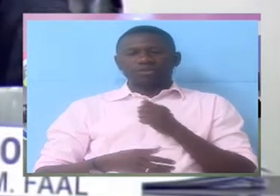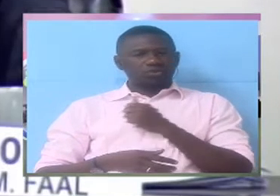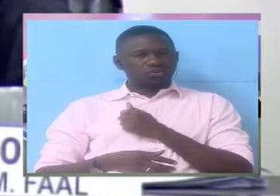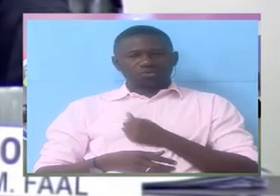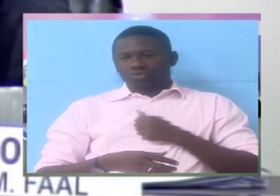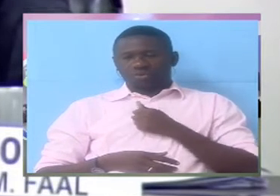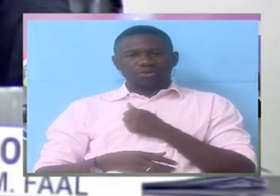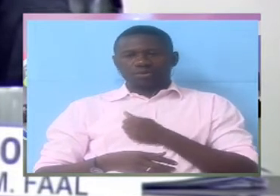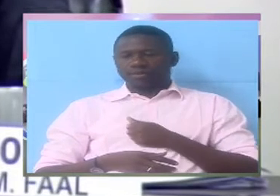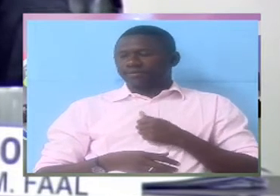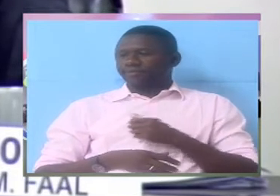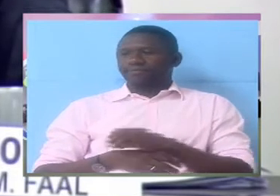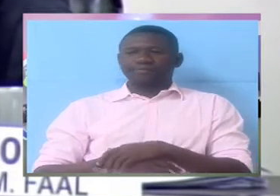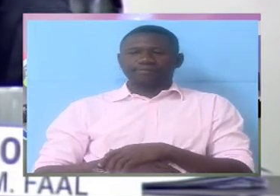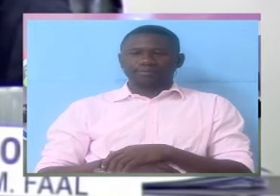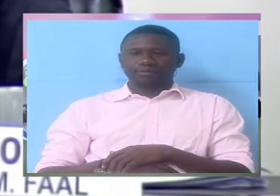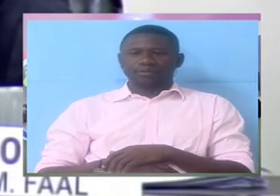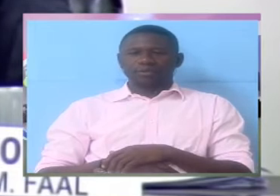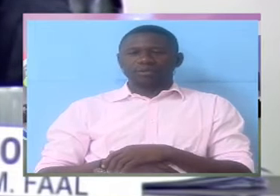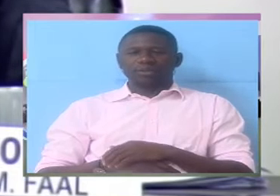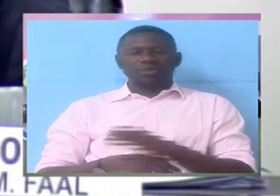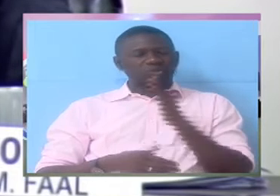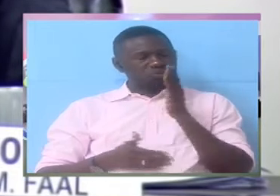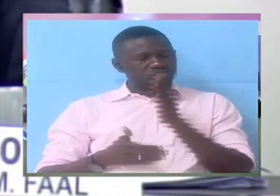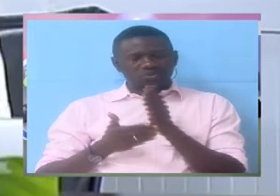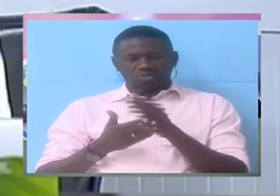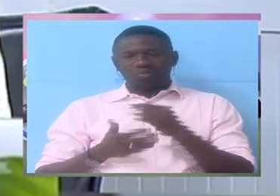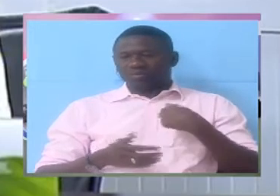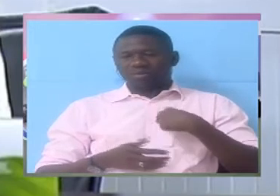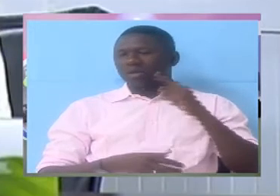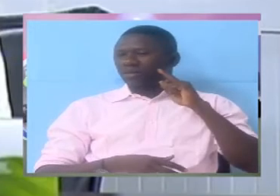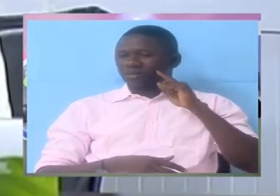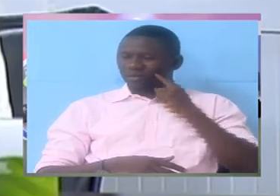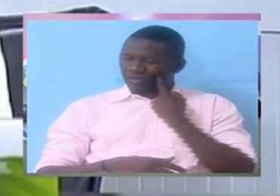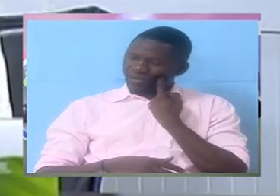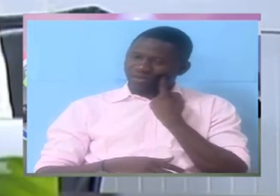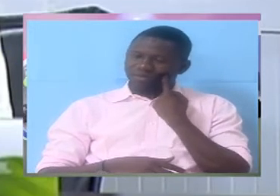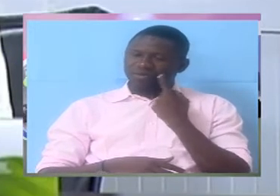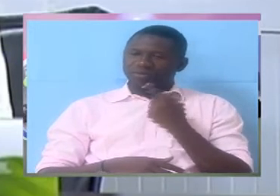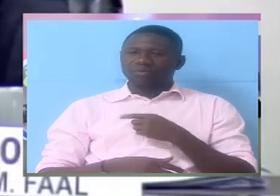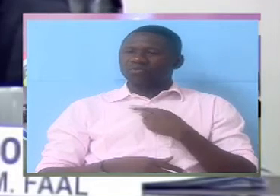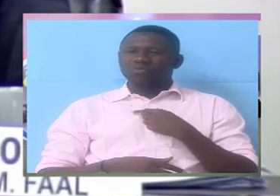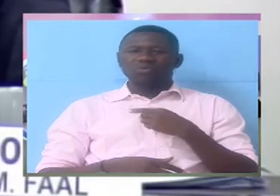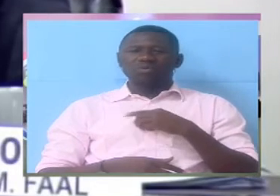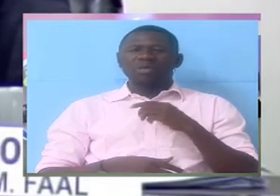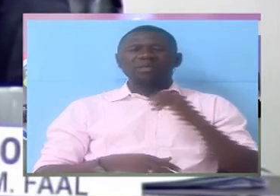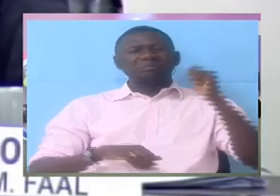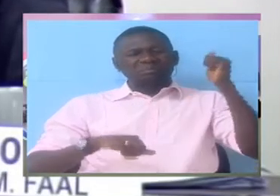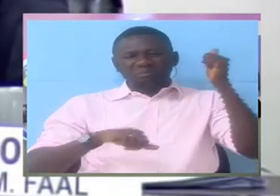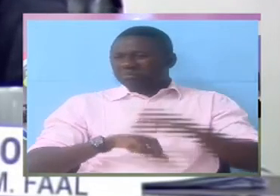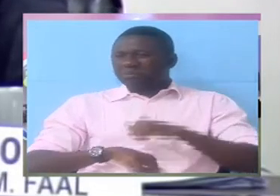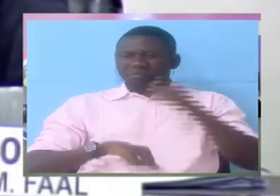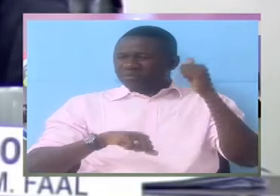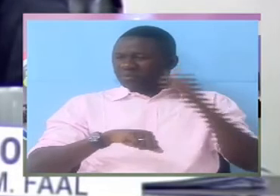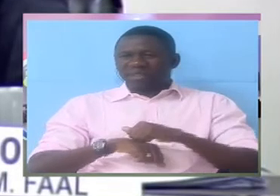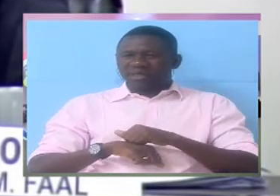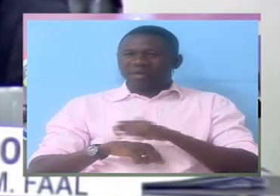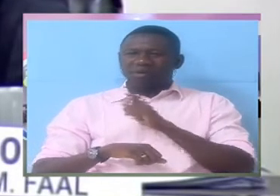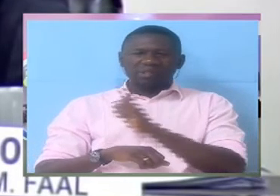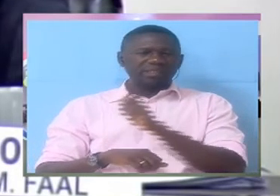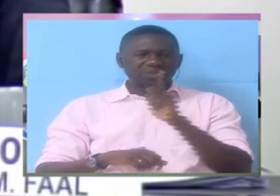Sorry. Nyato nyade. Really ashamed. Malu batale. That we would so brutalize one another.